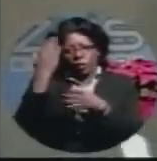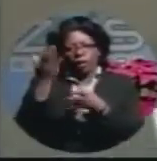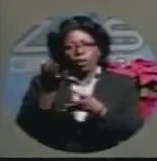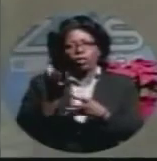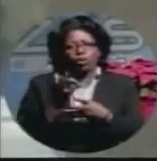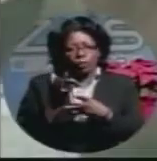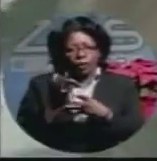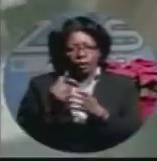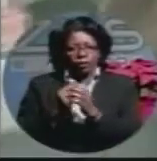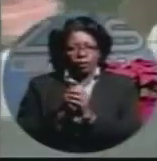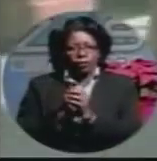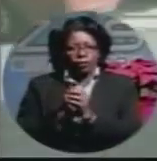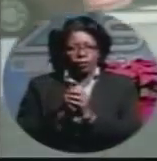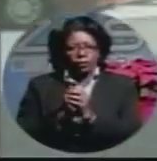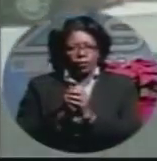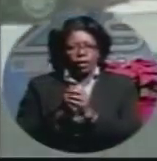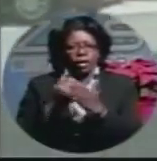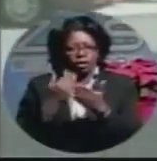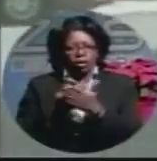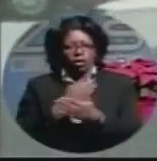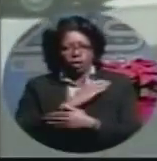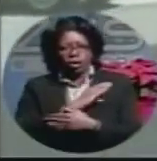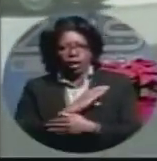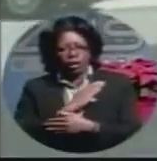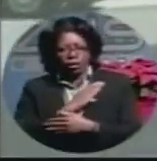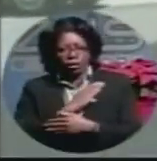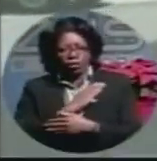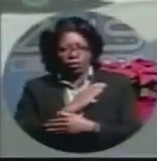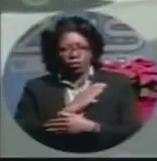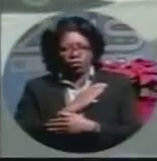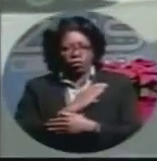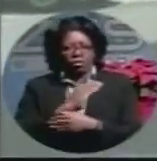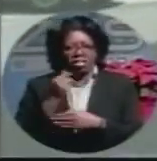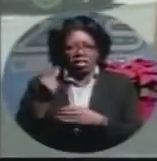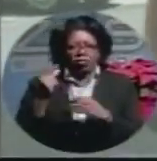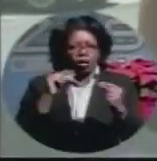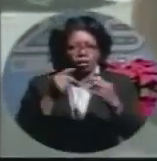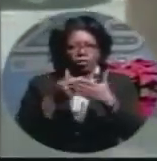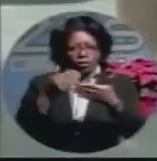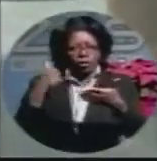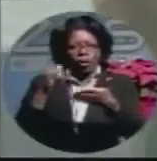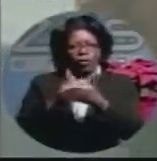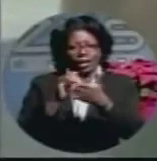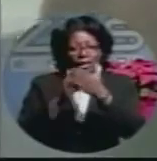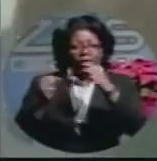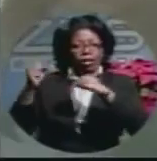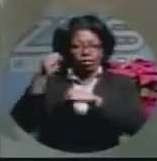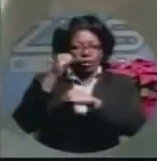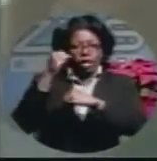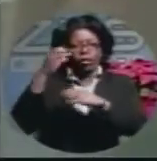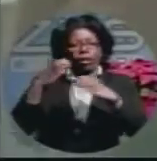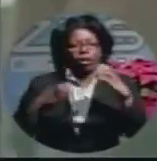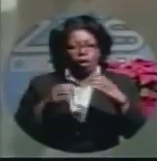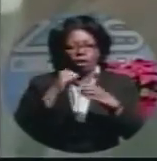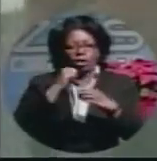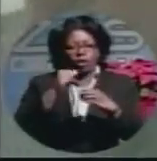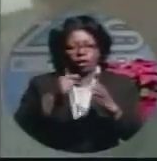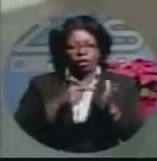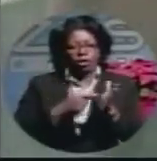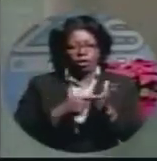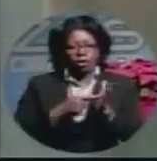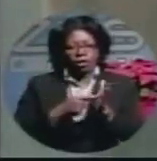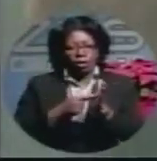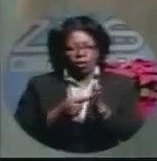issue of corroboration and good character. Brabal had argued earlier that the Supreme Court judge did not properly direct the